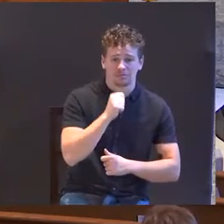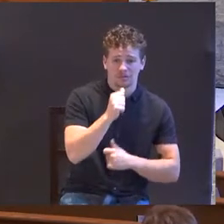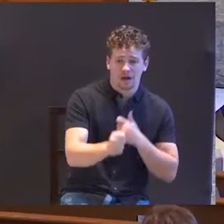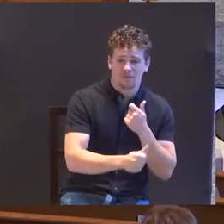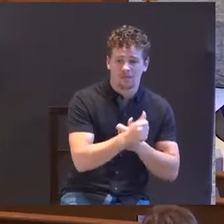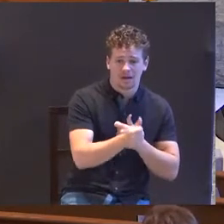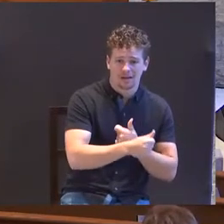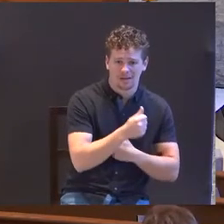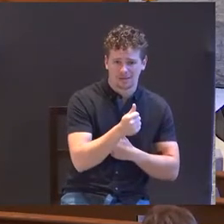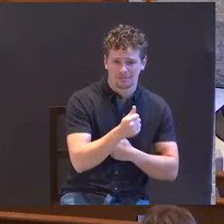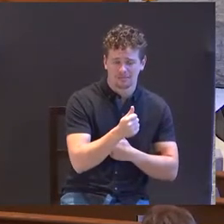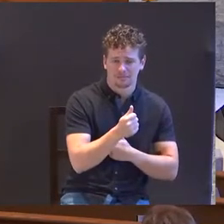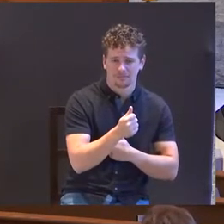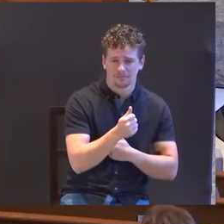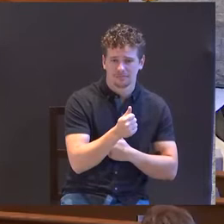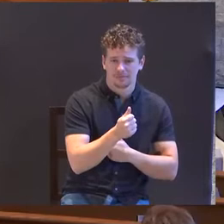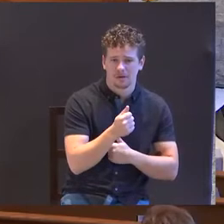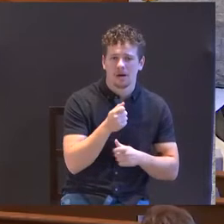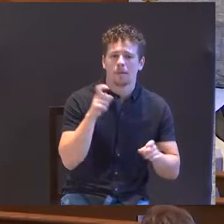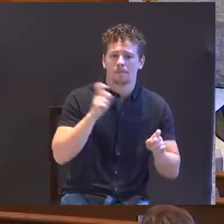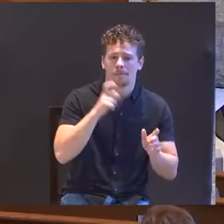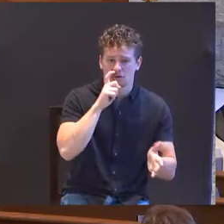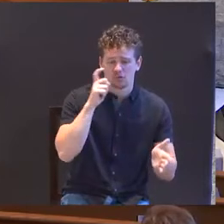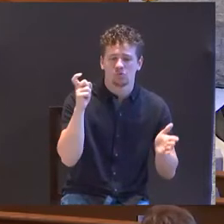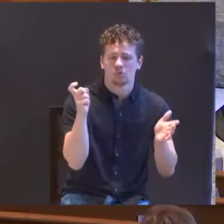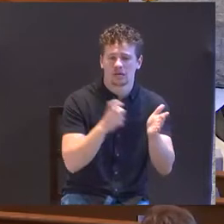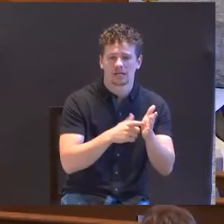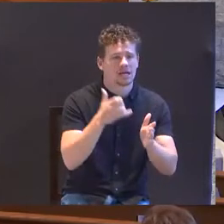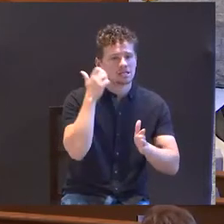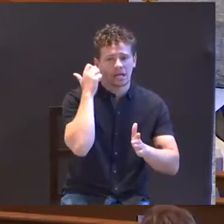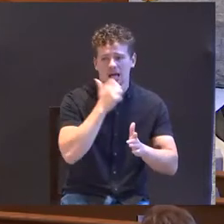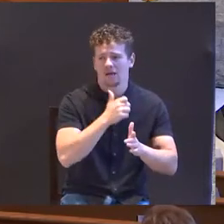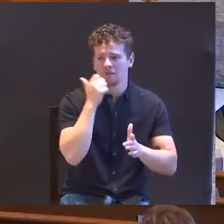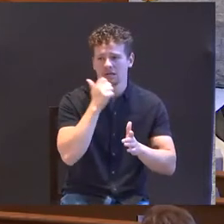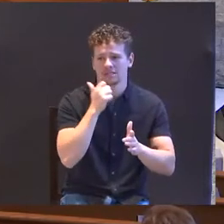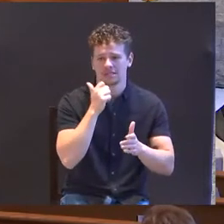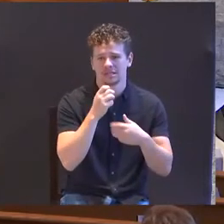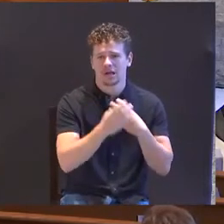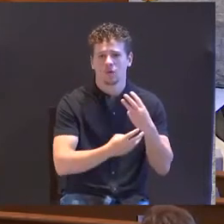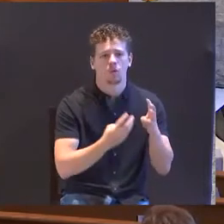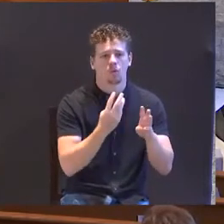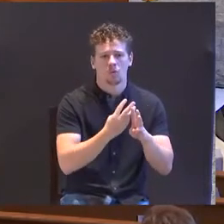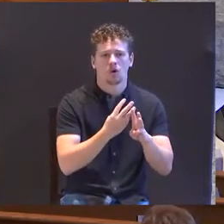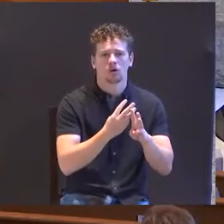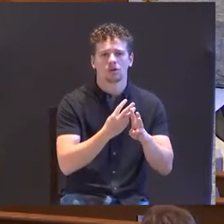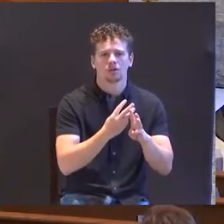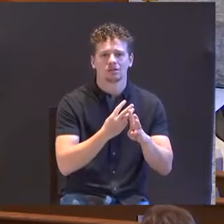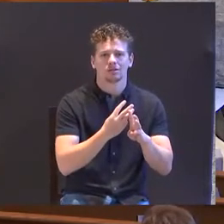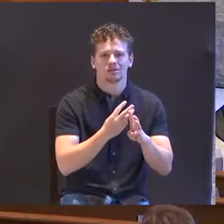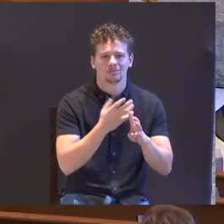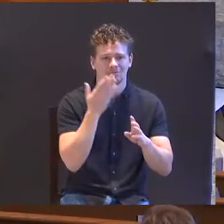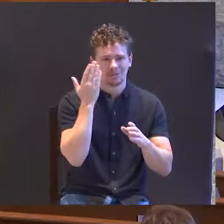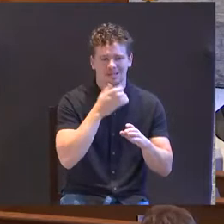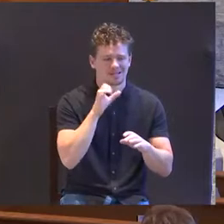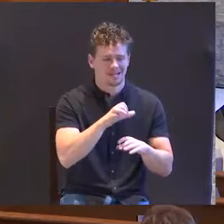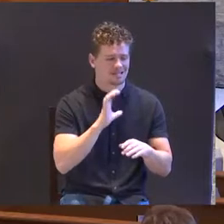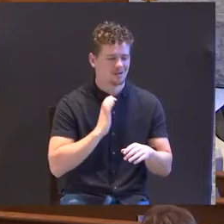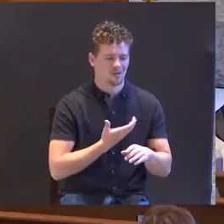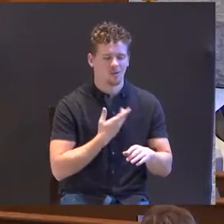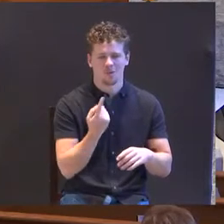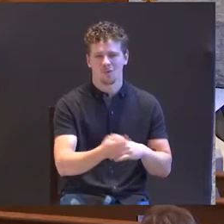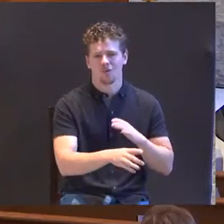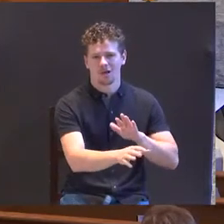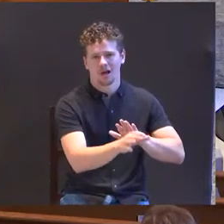of violence in the everyday world, nonviolence appears to be the only way left, and not just for Christians, but for the